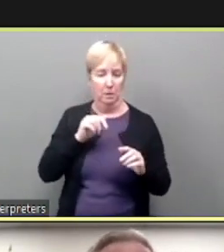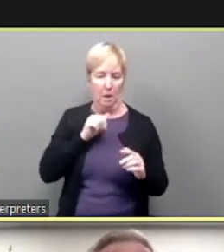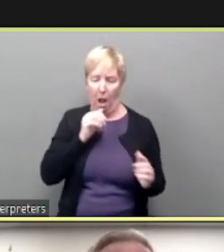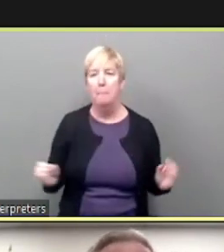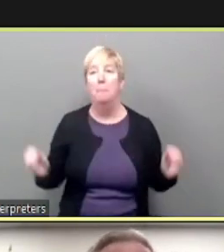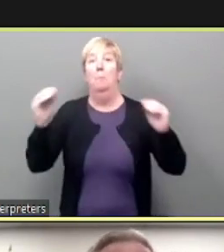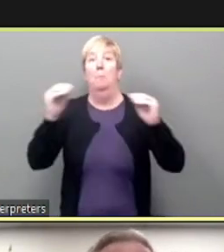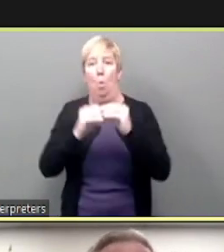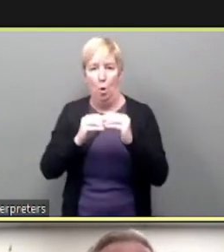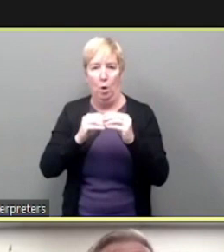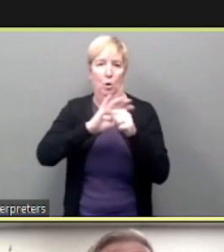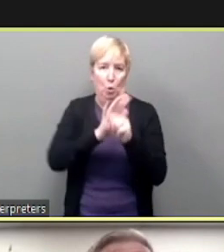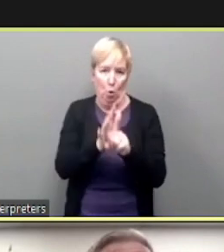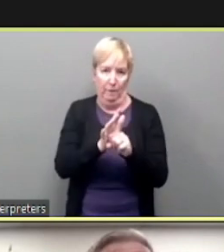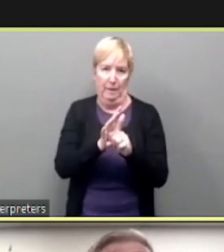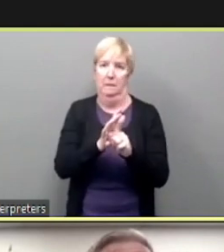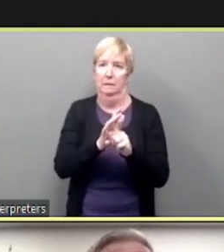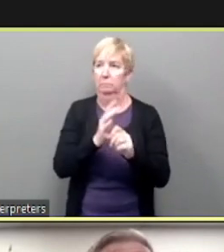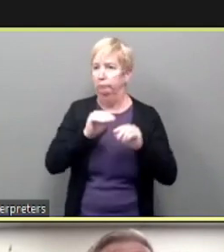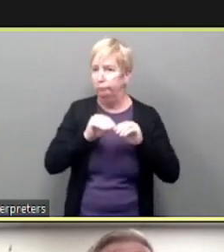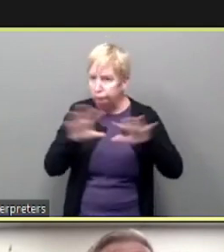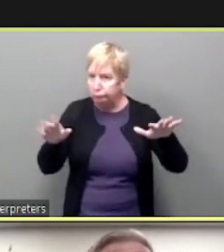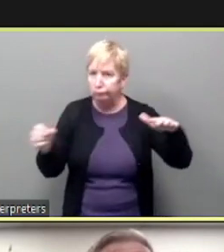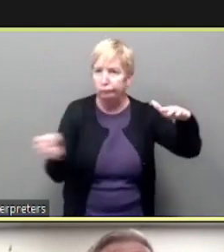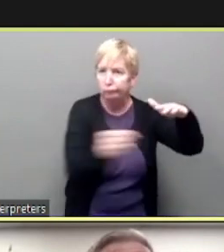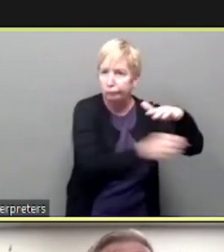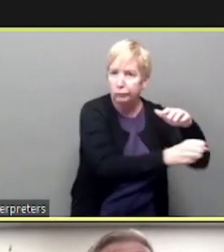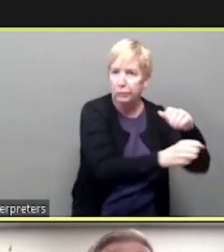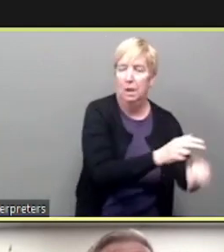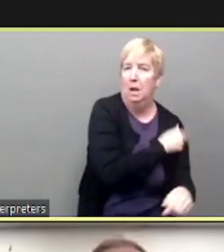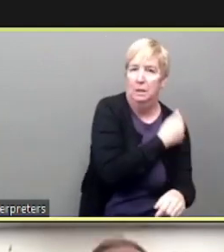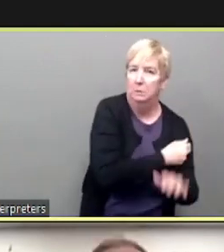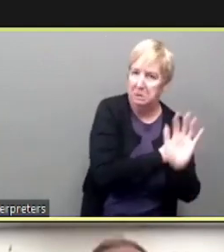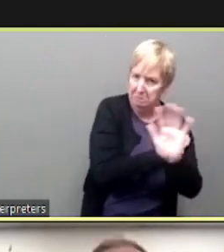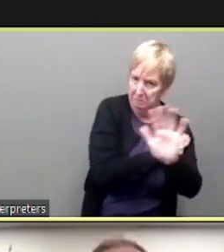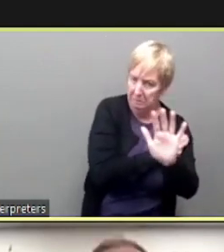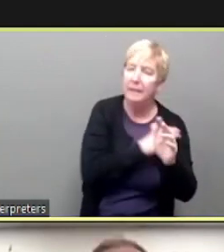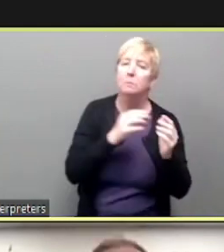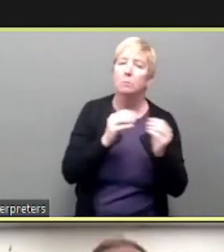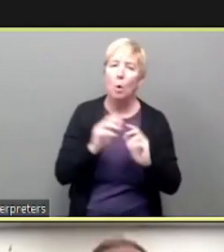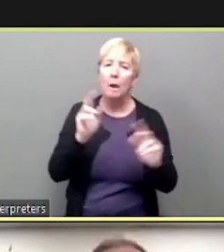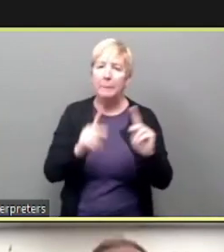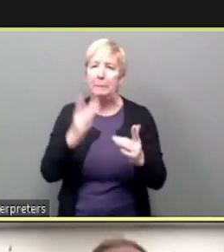As they back in